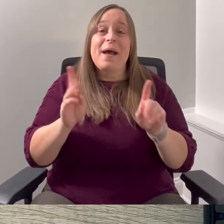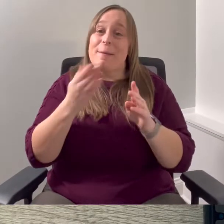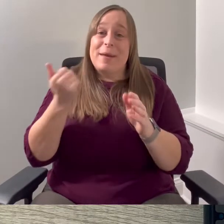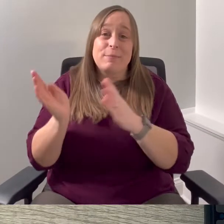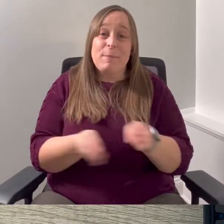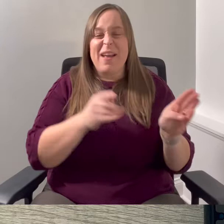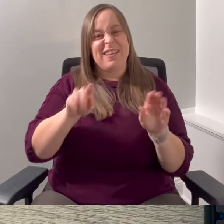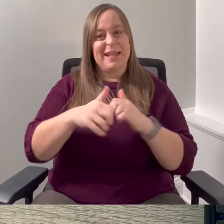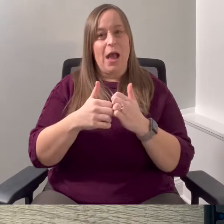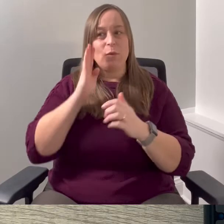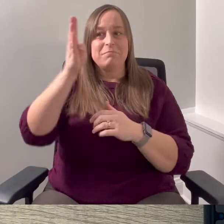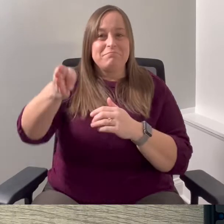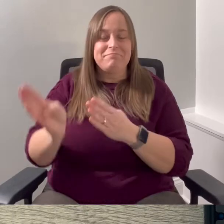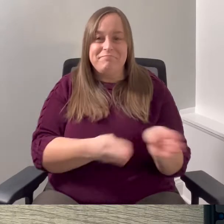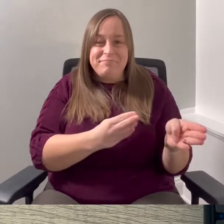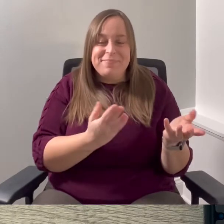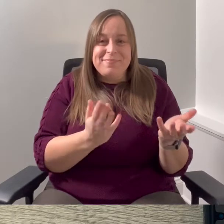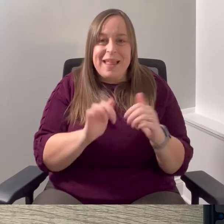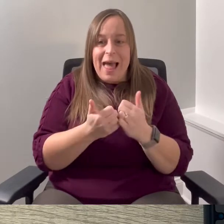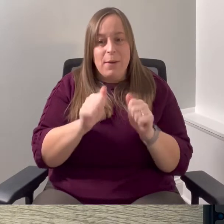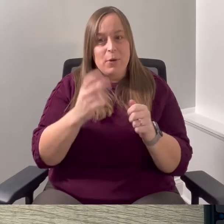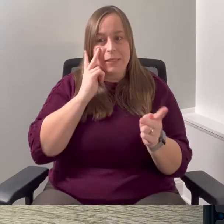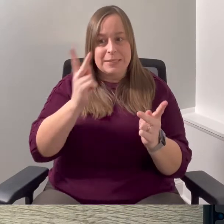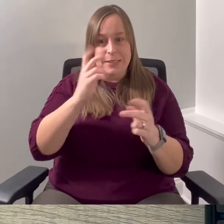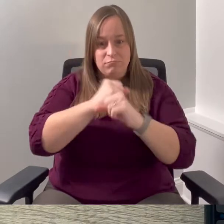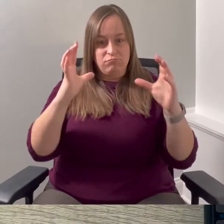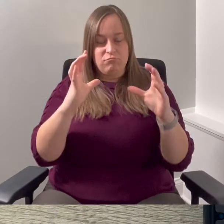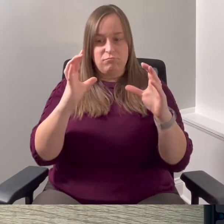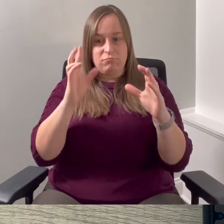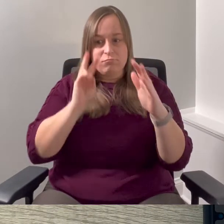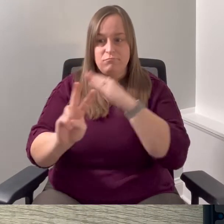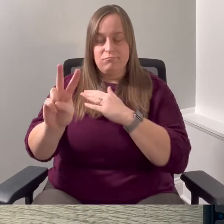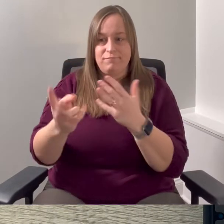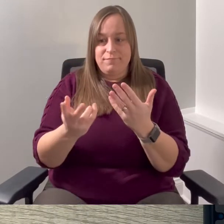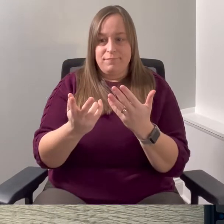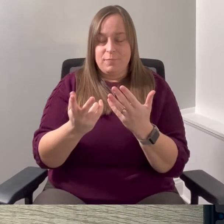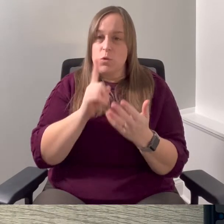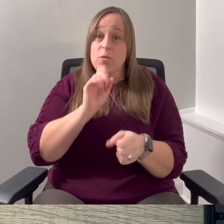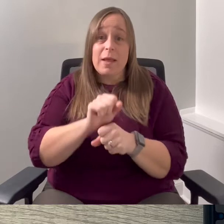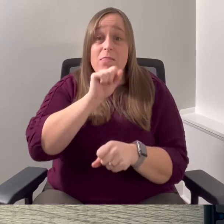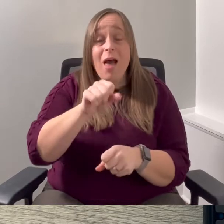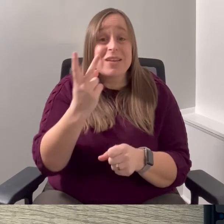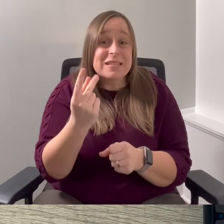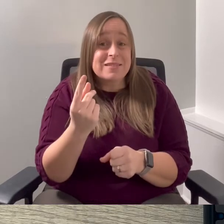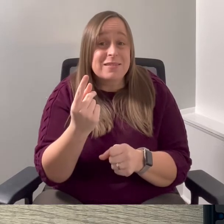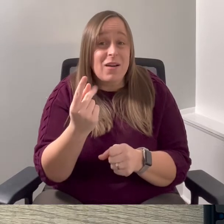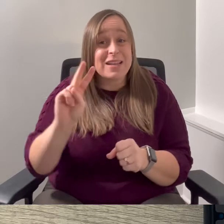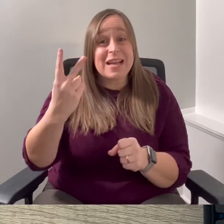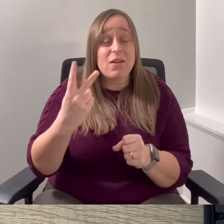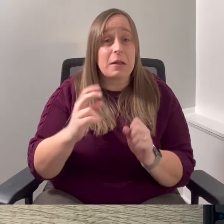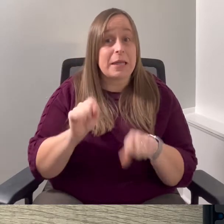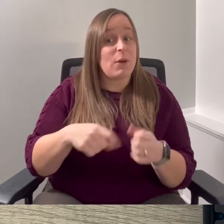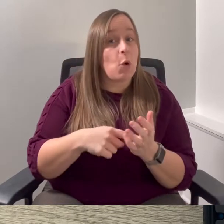it. And this is how I'm able to see, okay, what can we would really love a second dog, but can we afford a second dog? And you can use